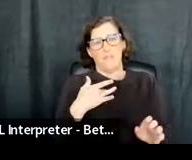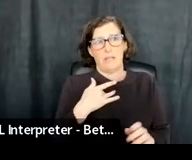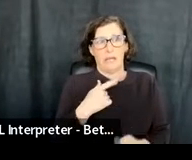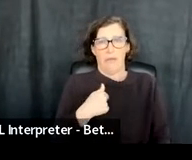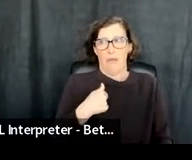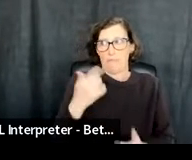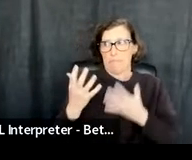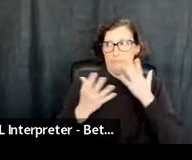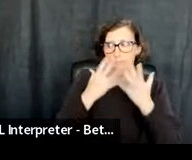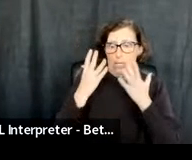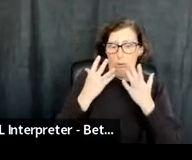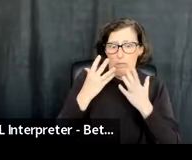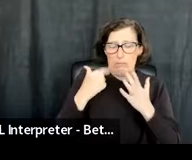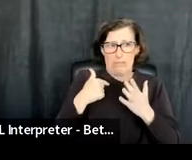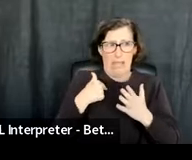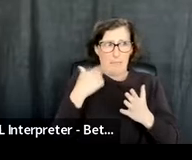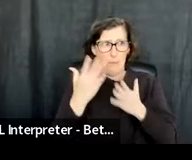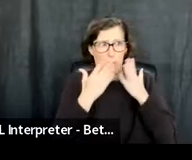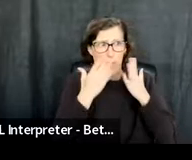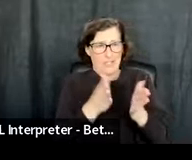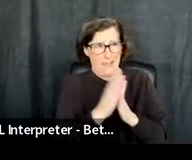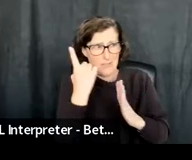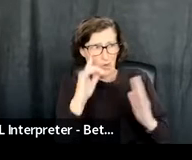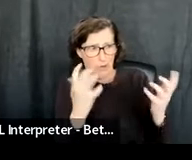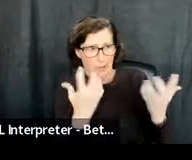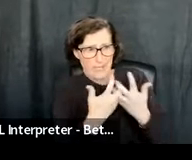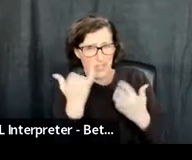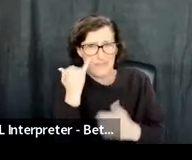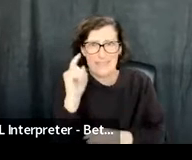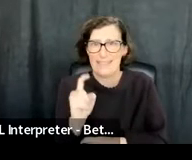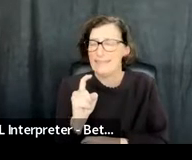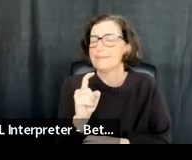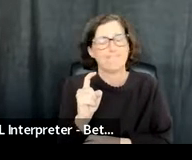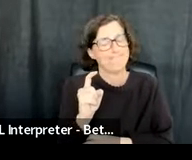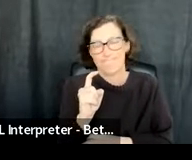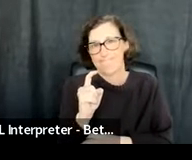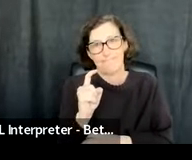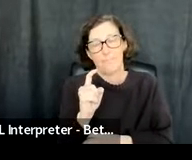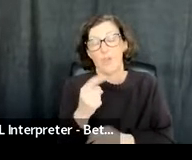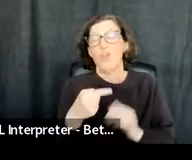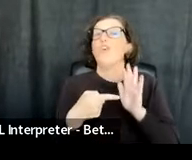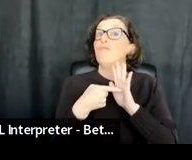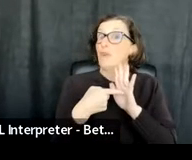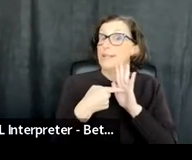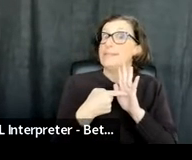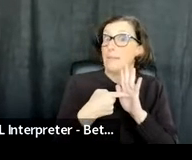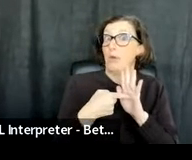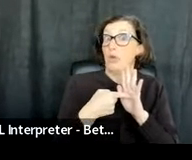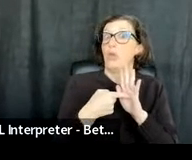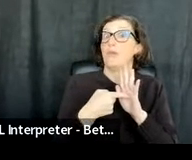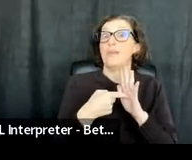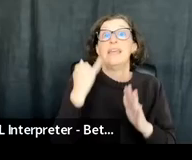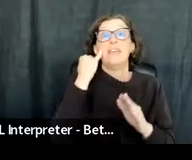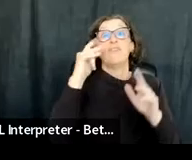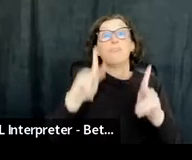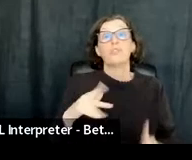of asking for the accommodations that they need. A common scenario that we've run into is someone that might have diabetes,